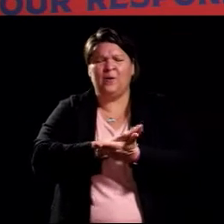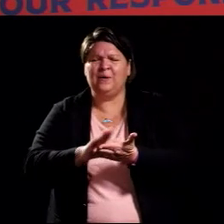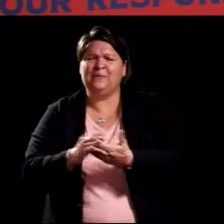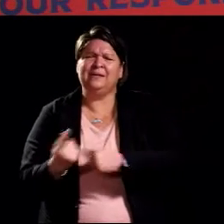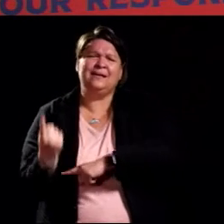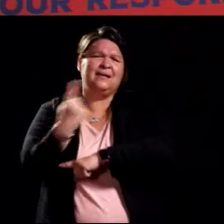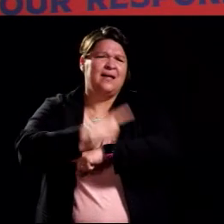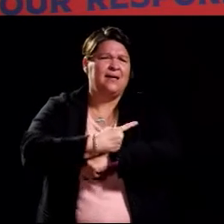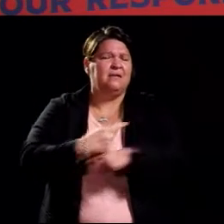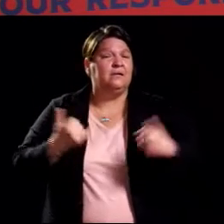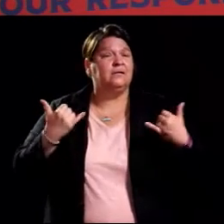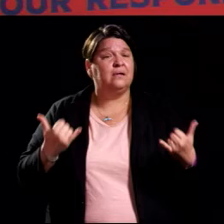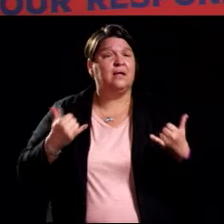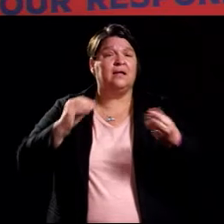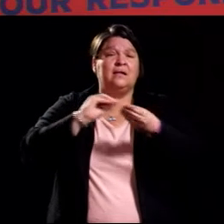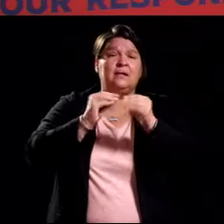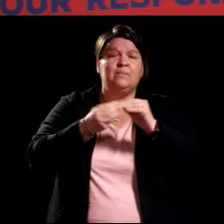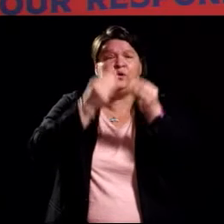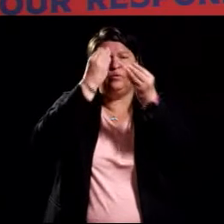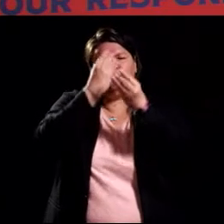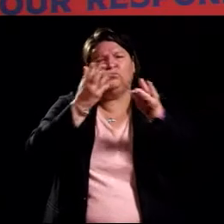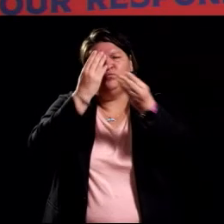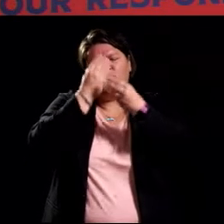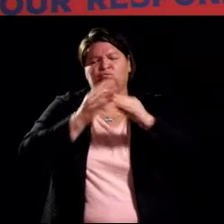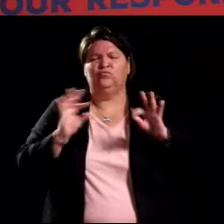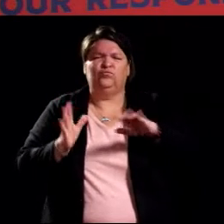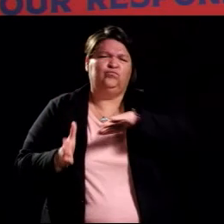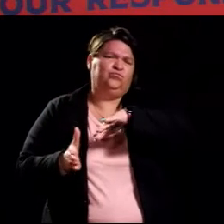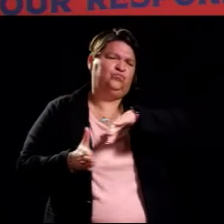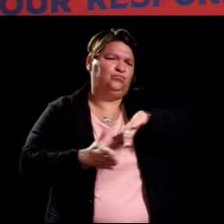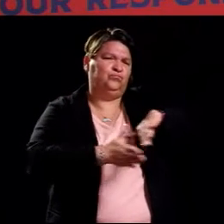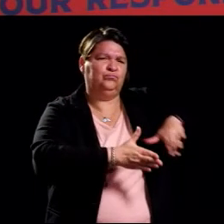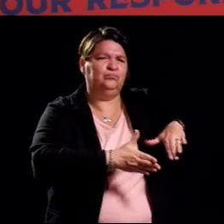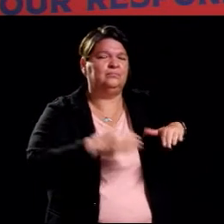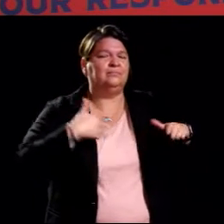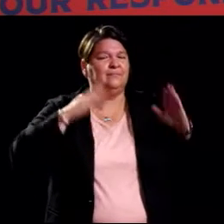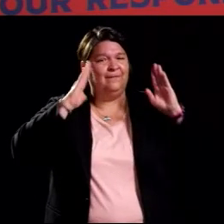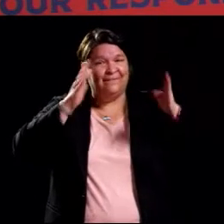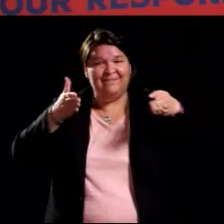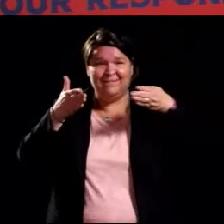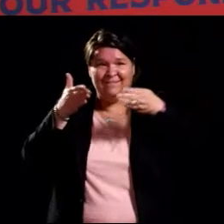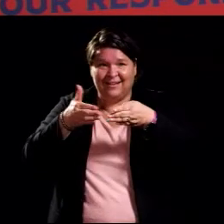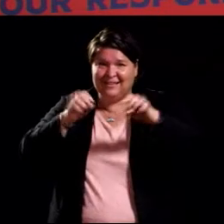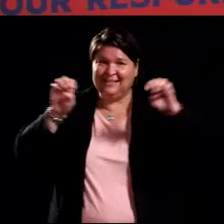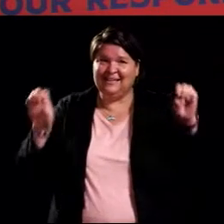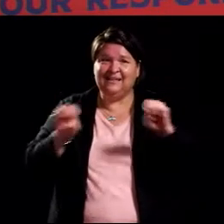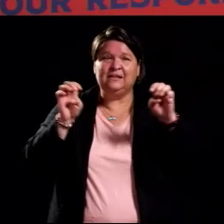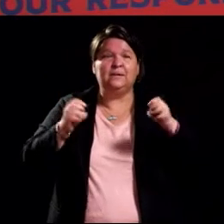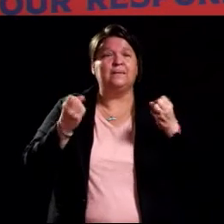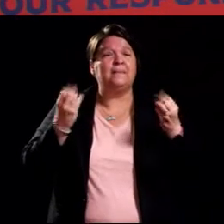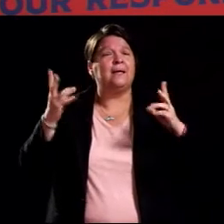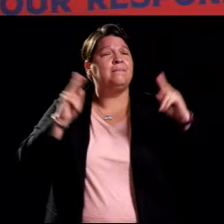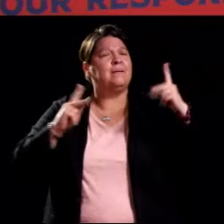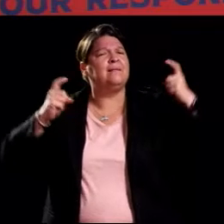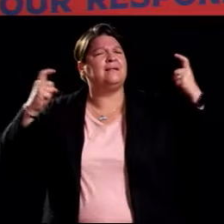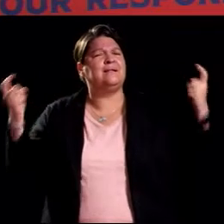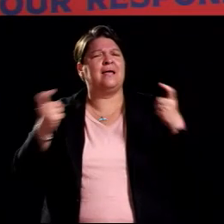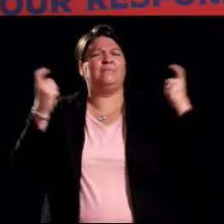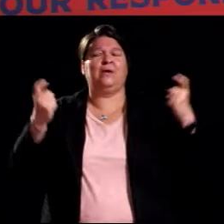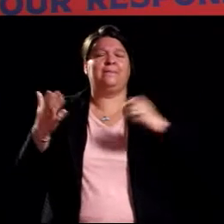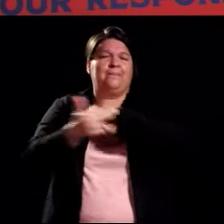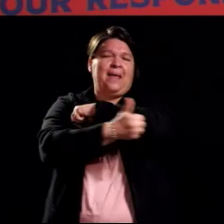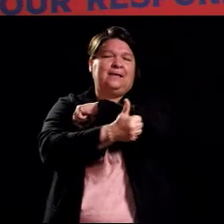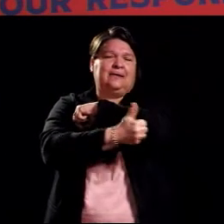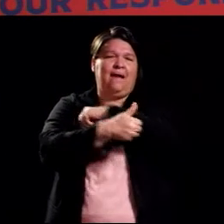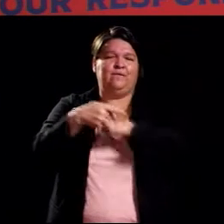a positive message about Easter. Many of our friends are celebrating Passover also, one of the Jewish holy days.